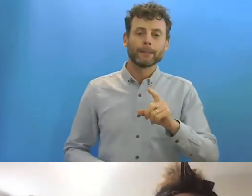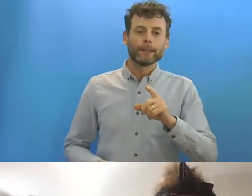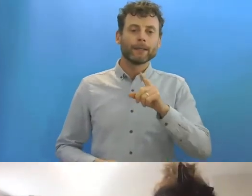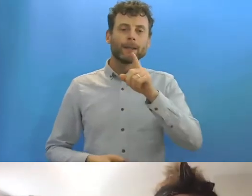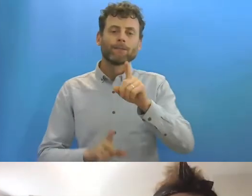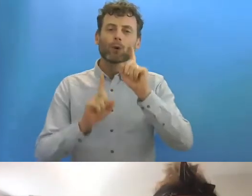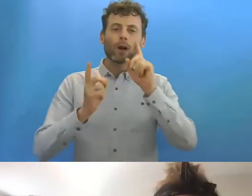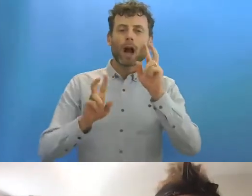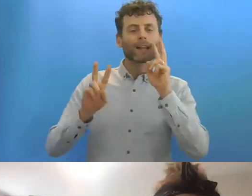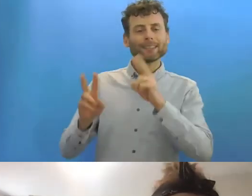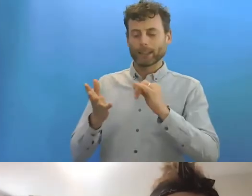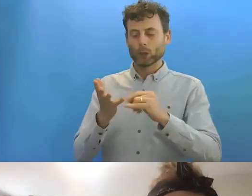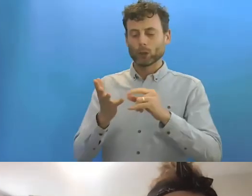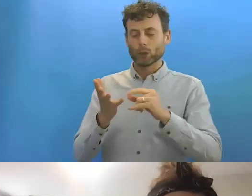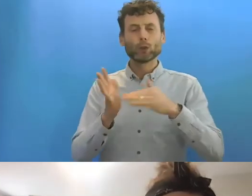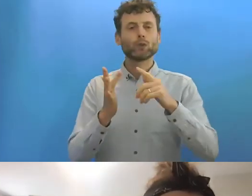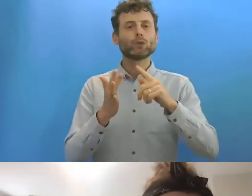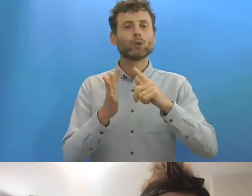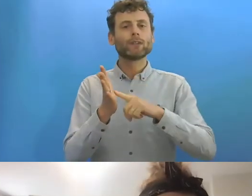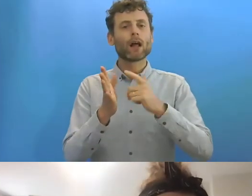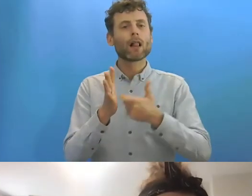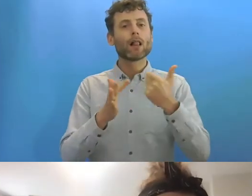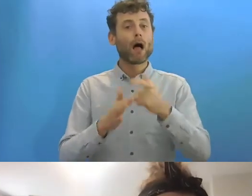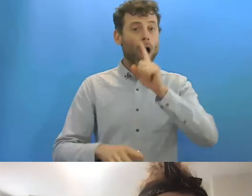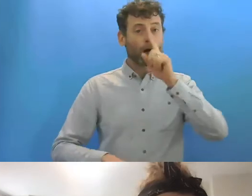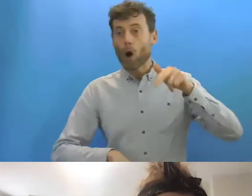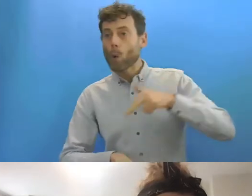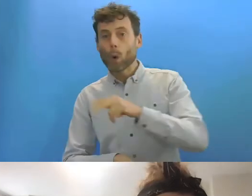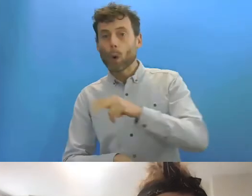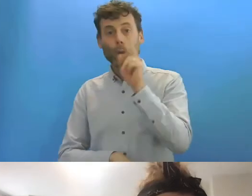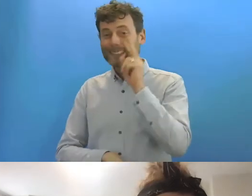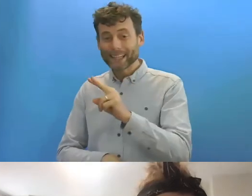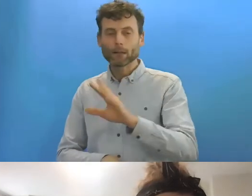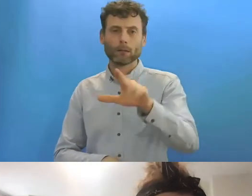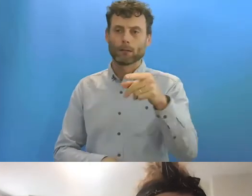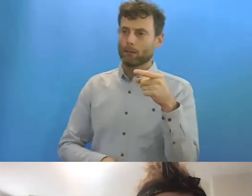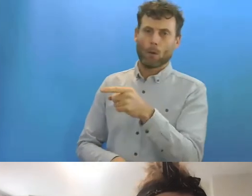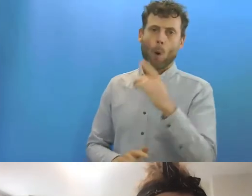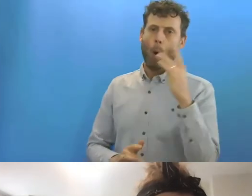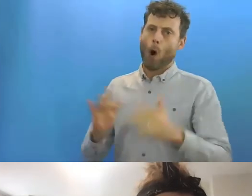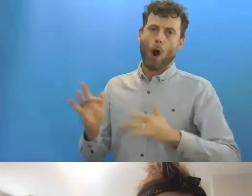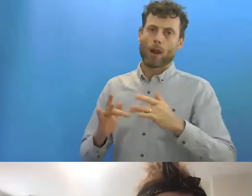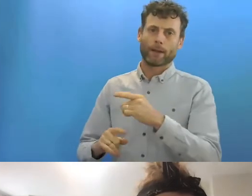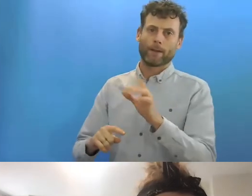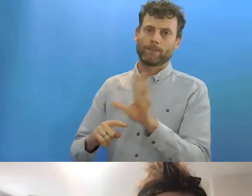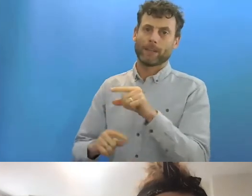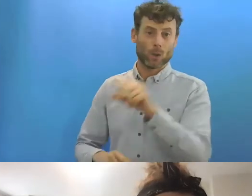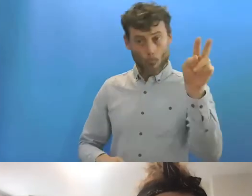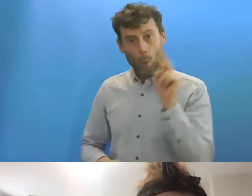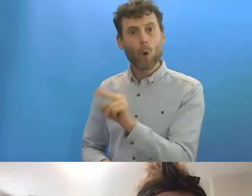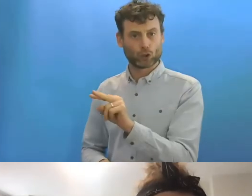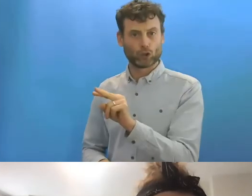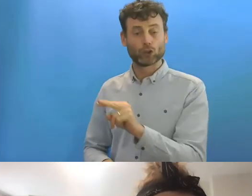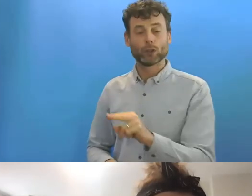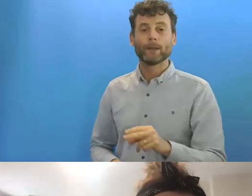Lark's work live, absolutely go and look at the video about it. And even if you don't use audio description, I think it's really